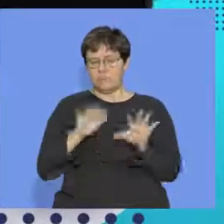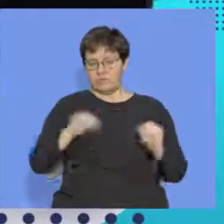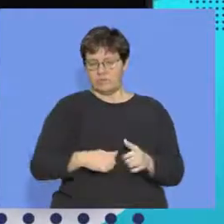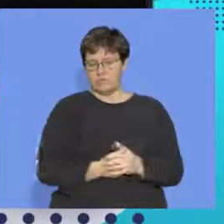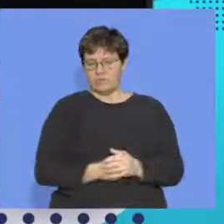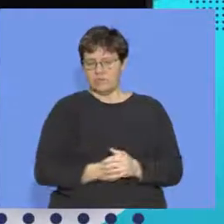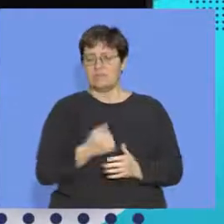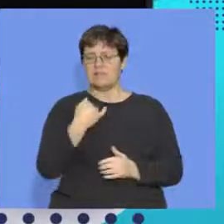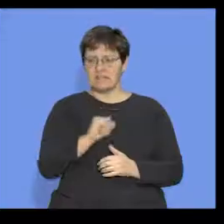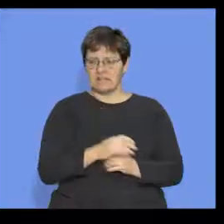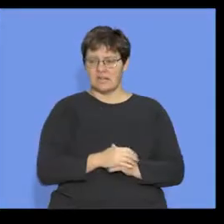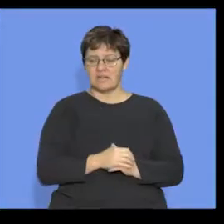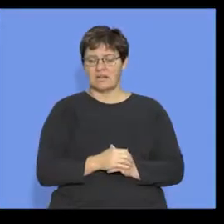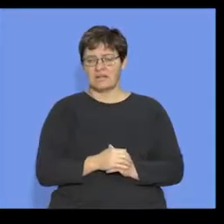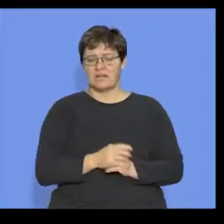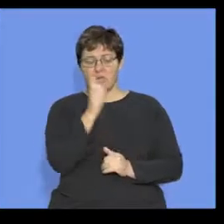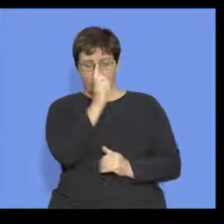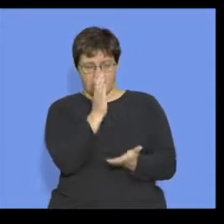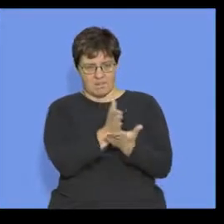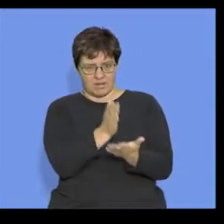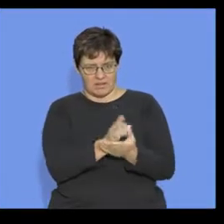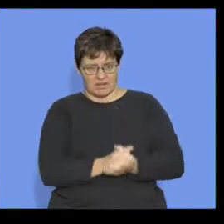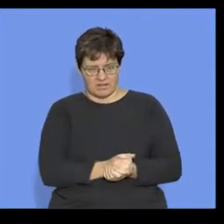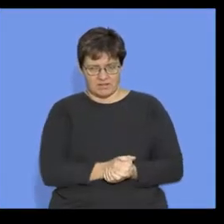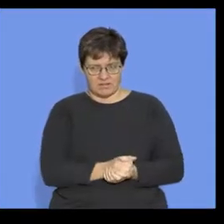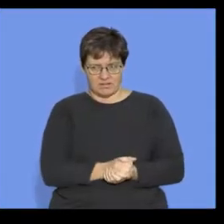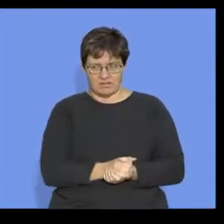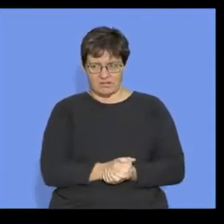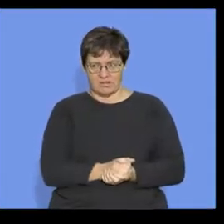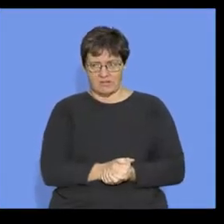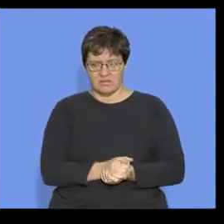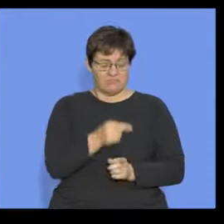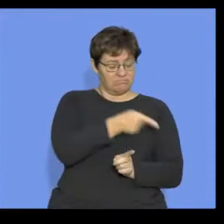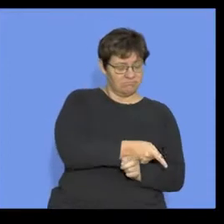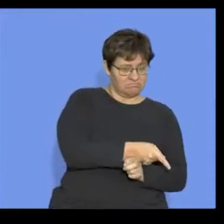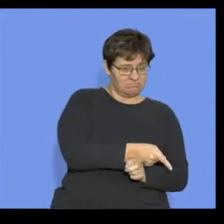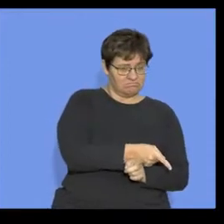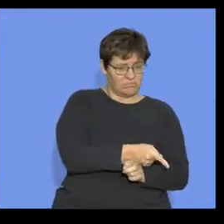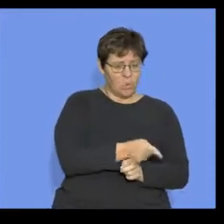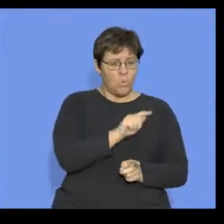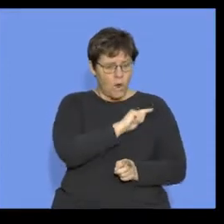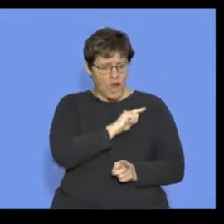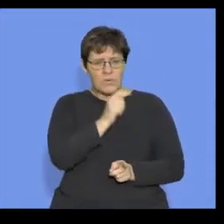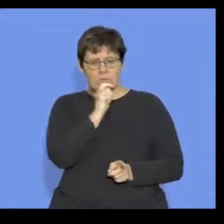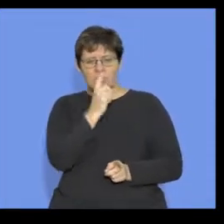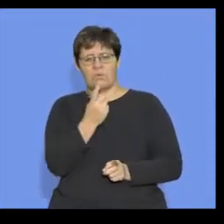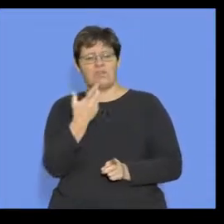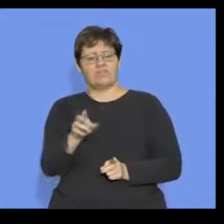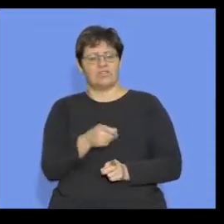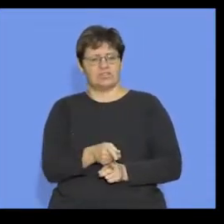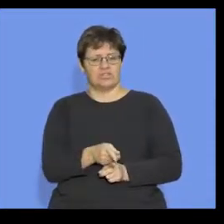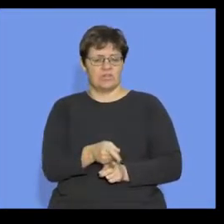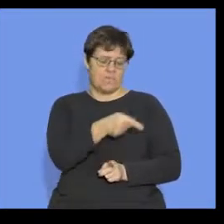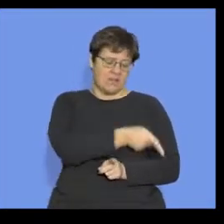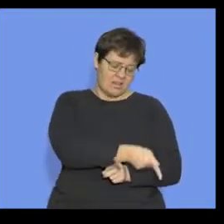allowed. So you will still have 1. Okay? And what will we have the first position? Because we've used one